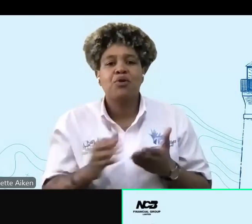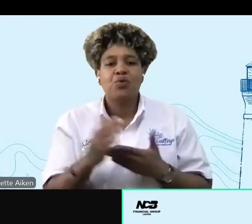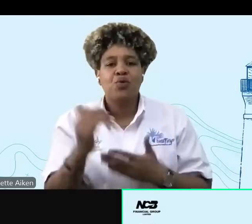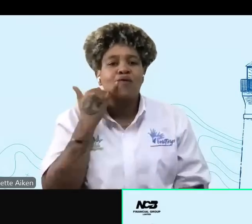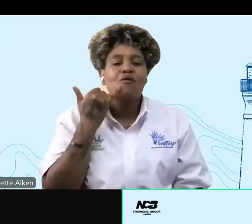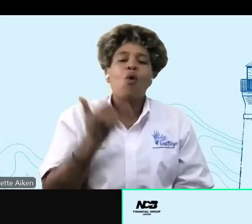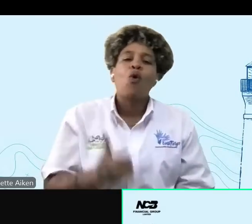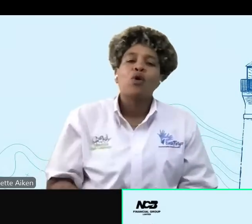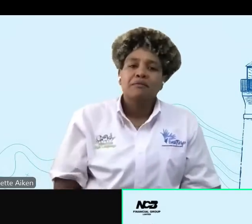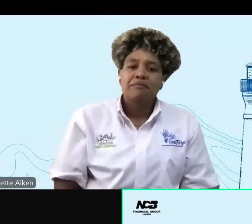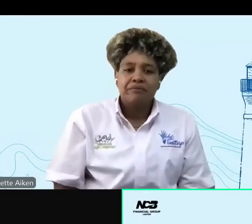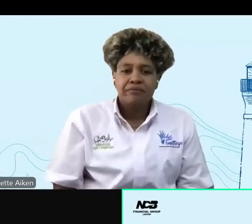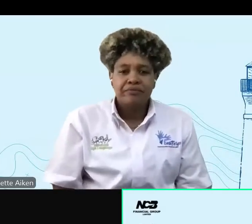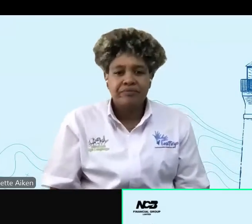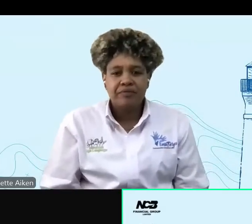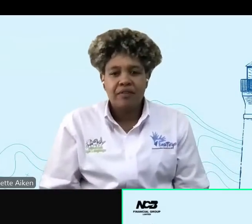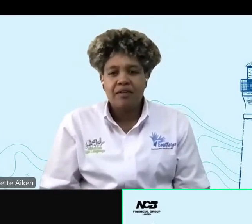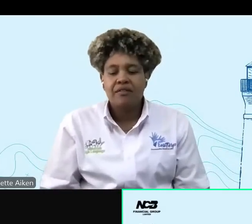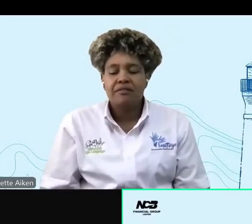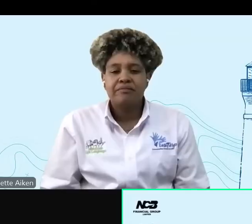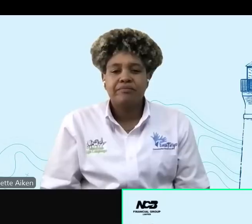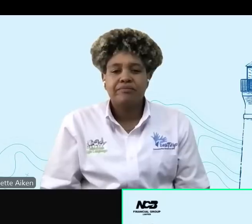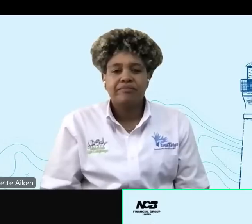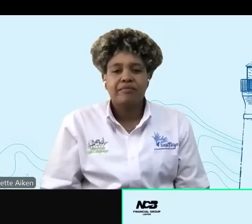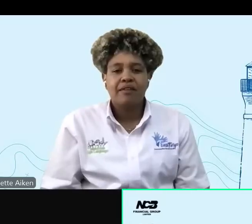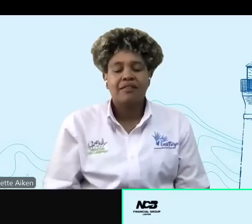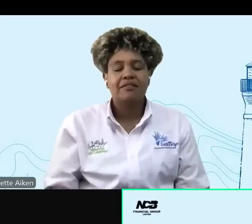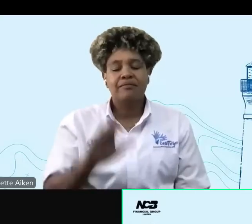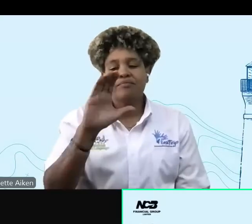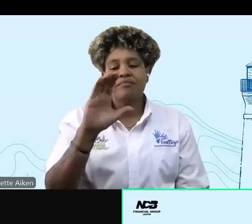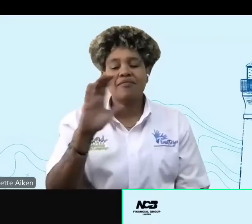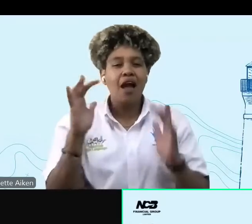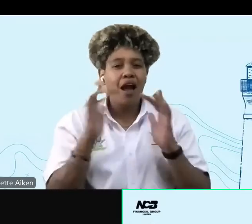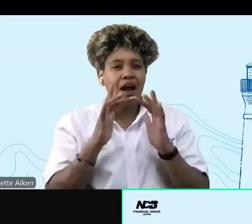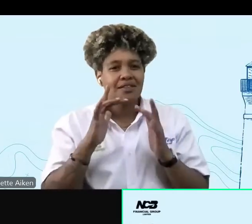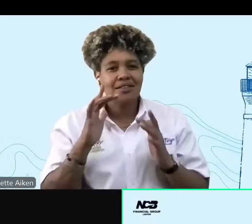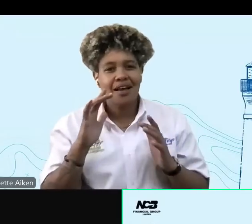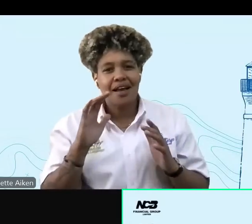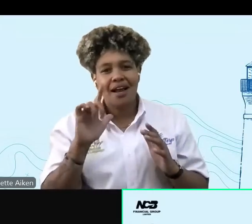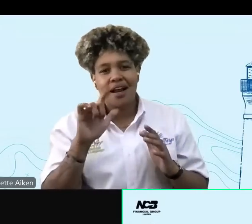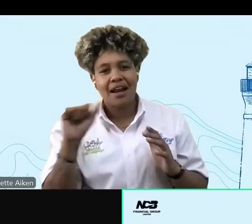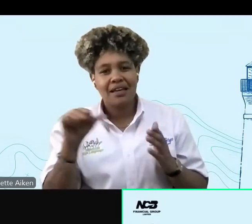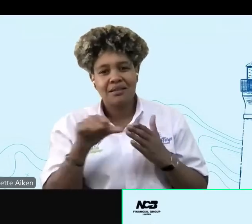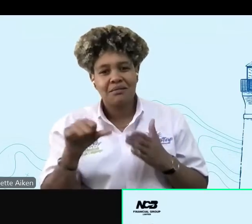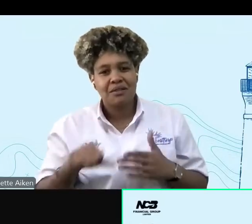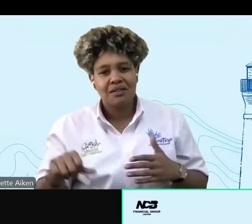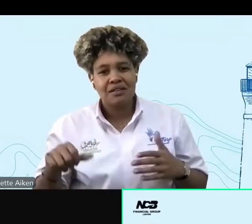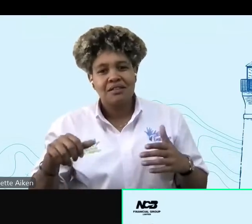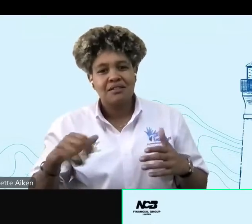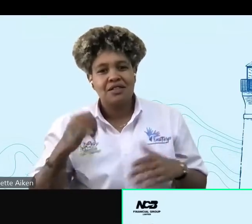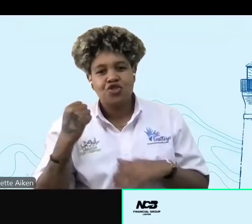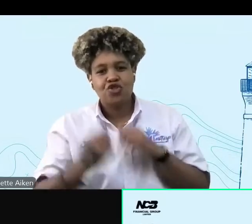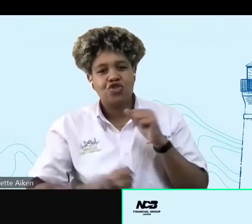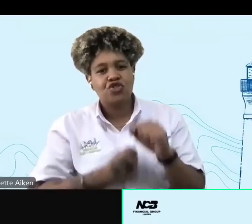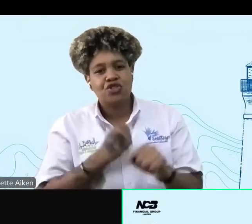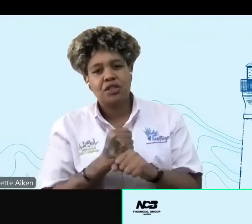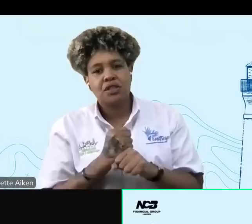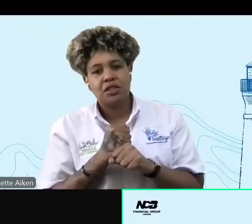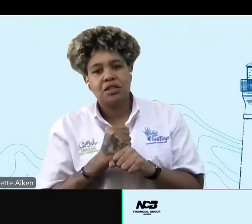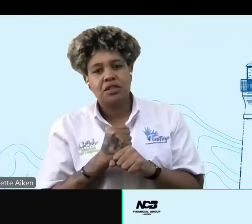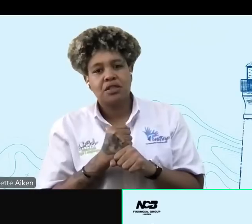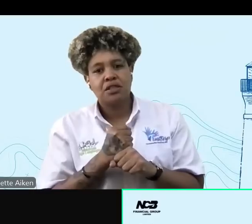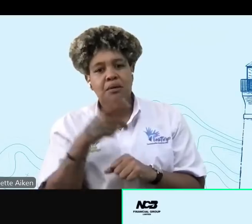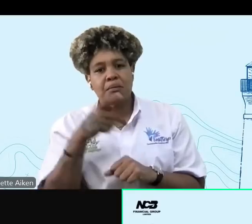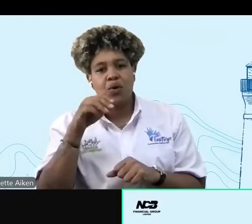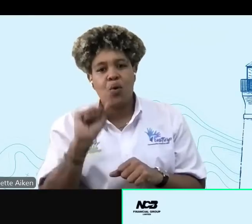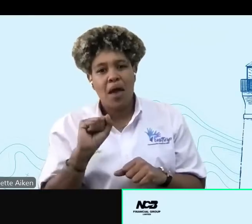Yeah, so interestingly, contactless, it's been years since we've actually had contactless enabled on our point of sale machines,